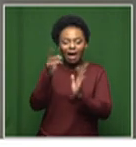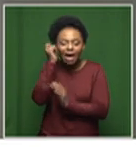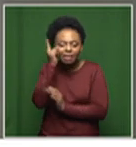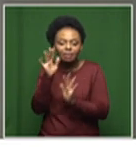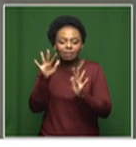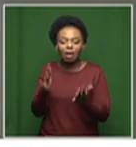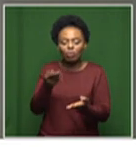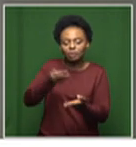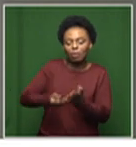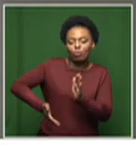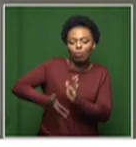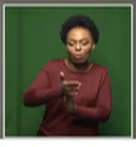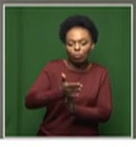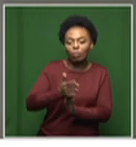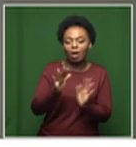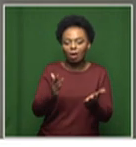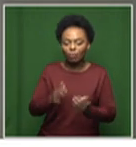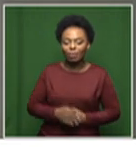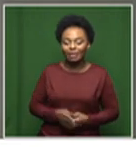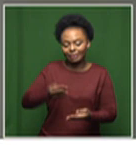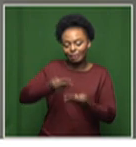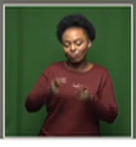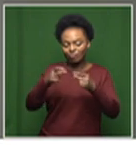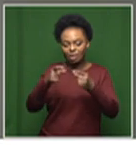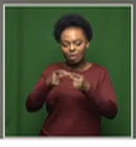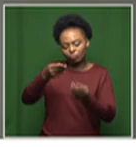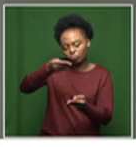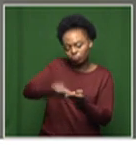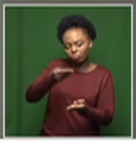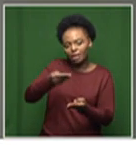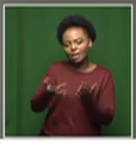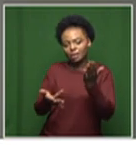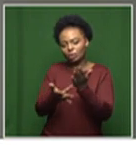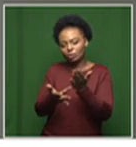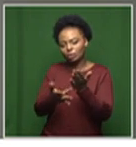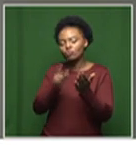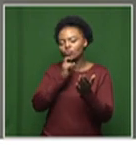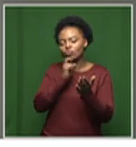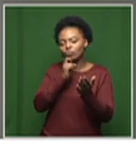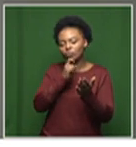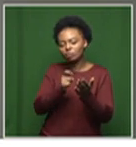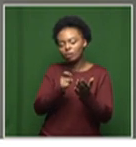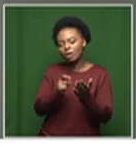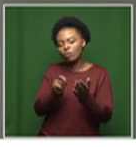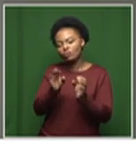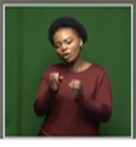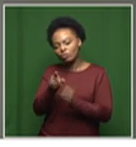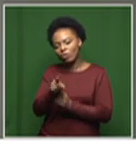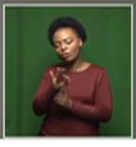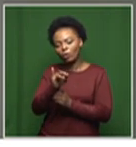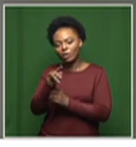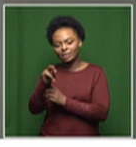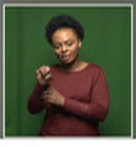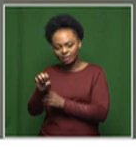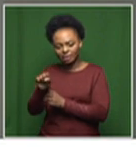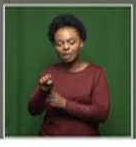and go is, it's a technology that uses tokens and radio frequencies. Mm-hmm. So